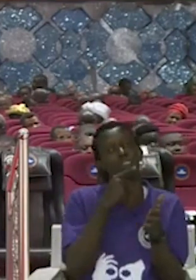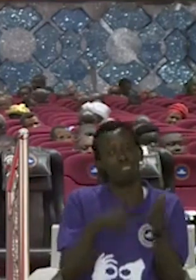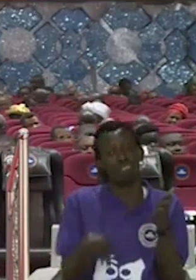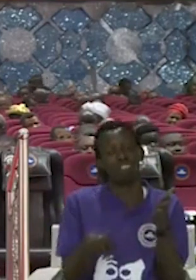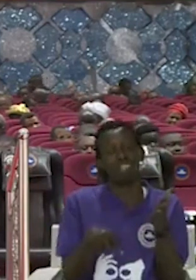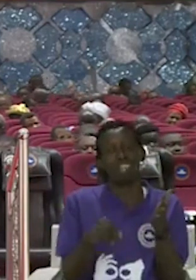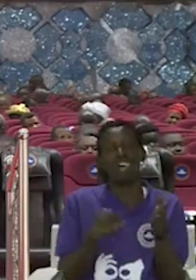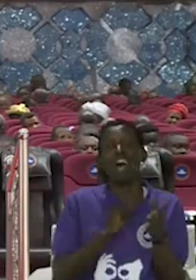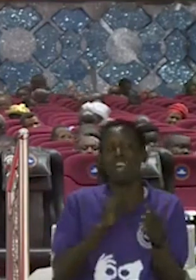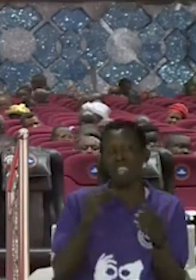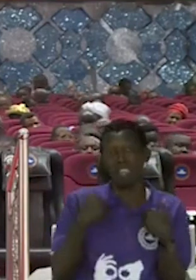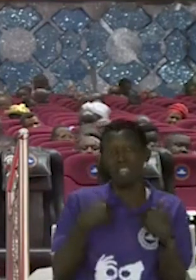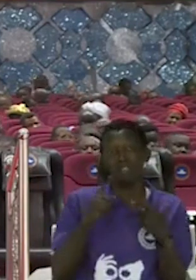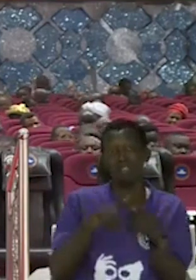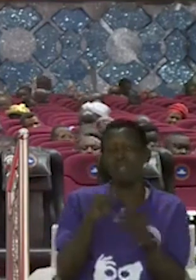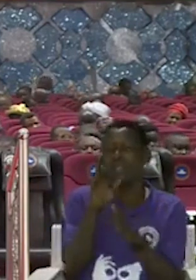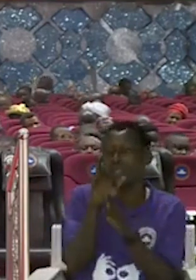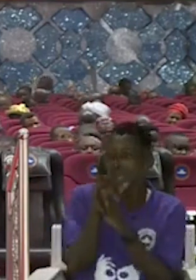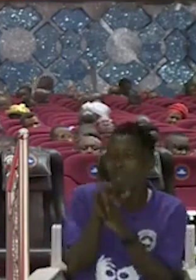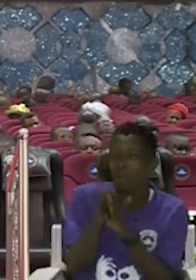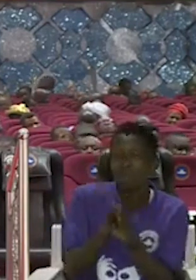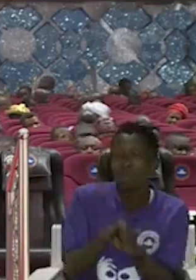you down.